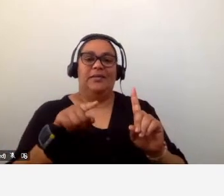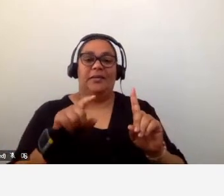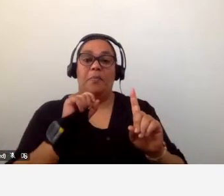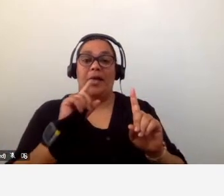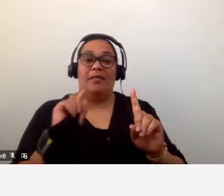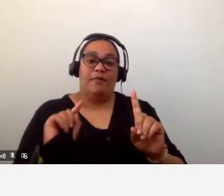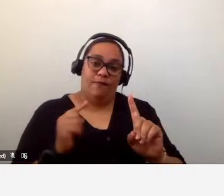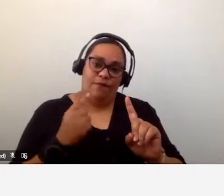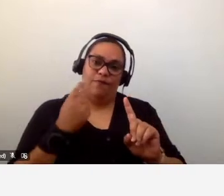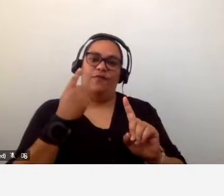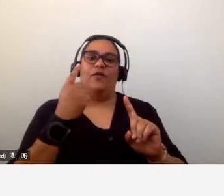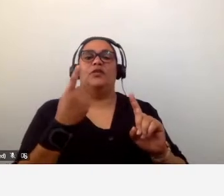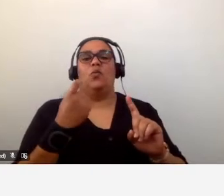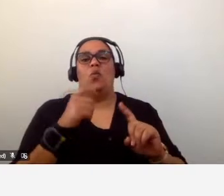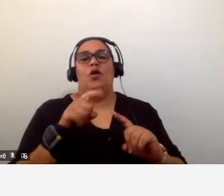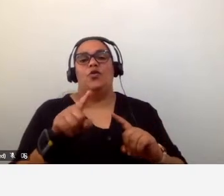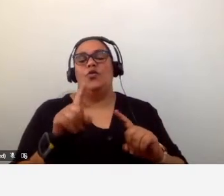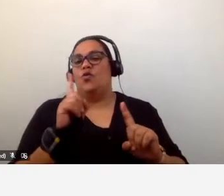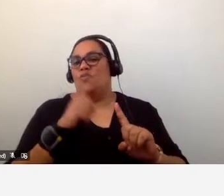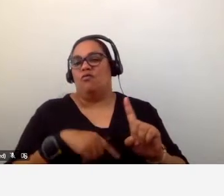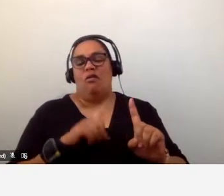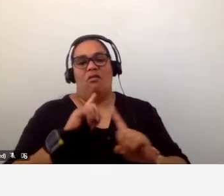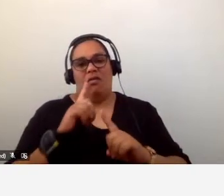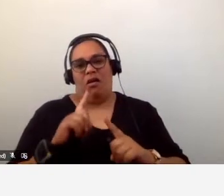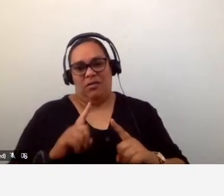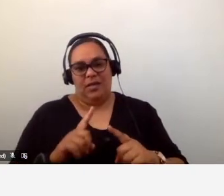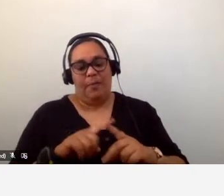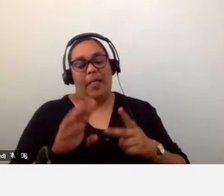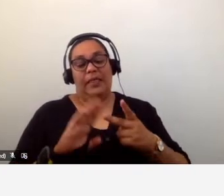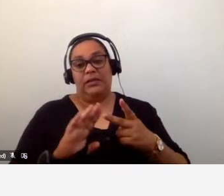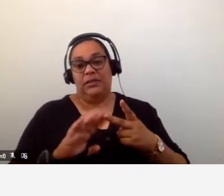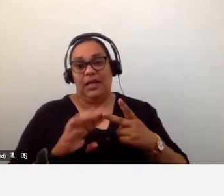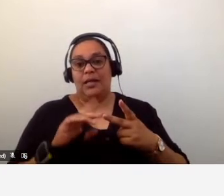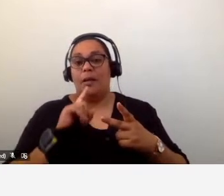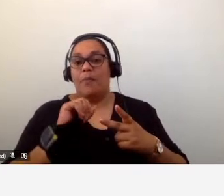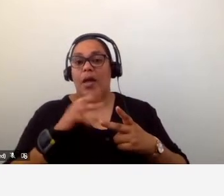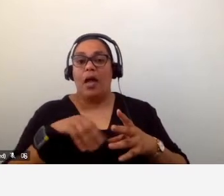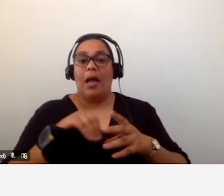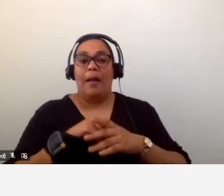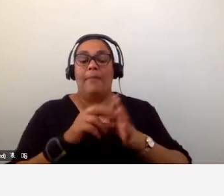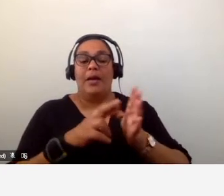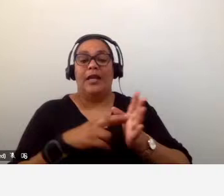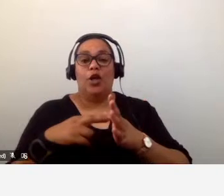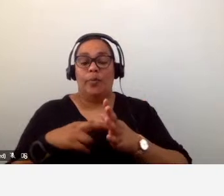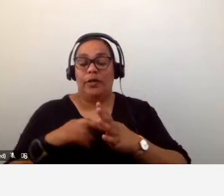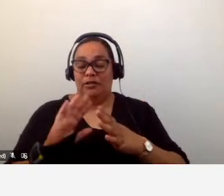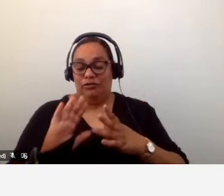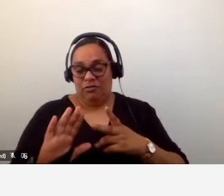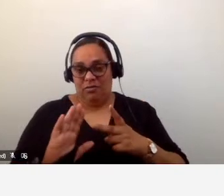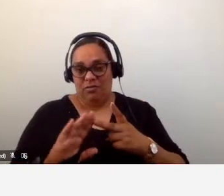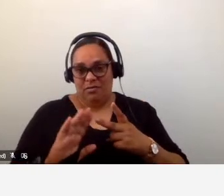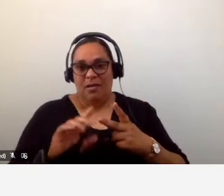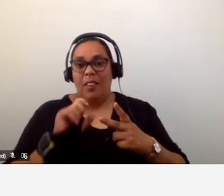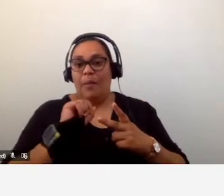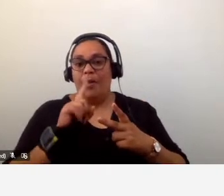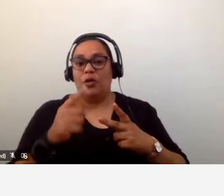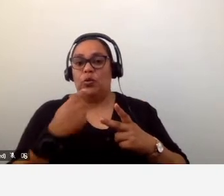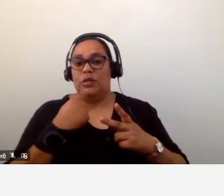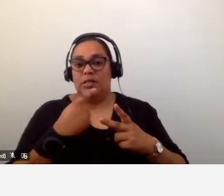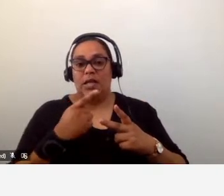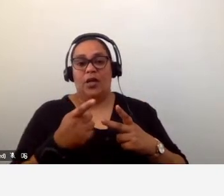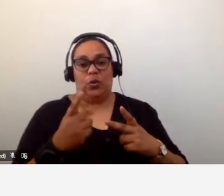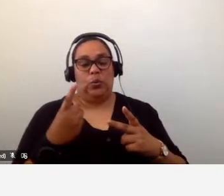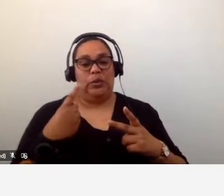first one which you could not answer. The second one relates to recommendations which you claim to have